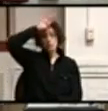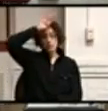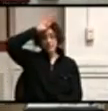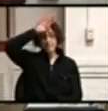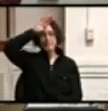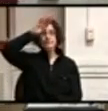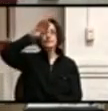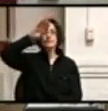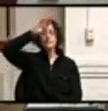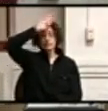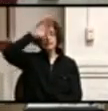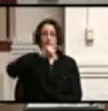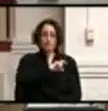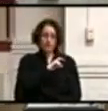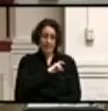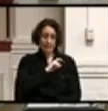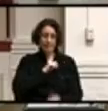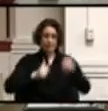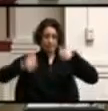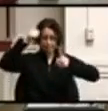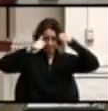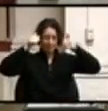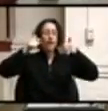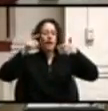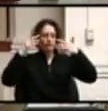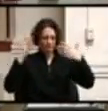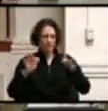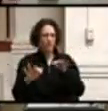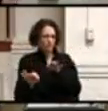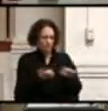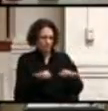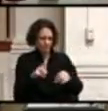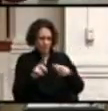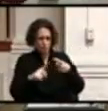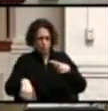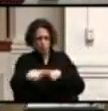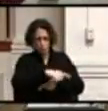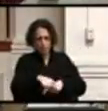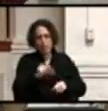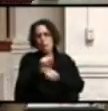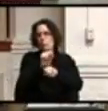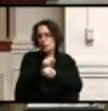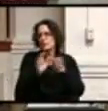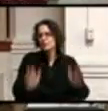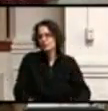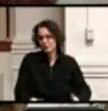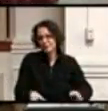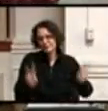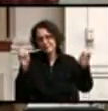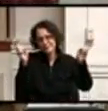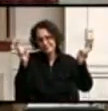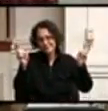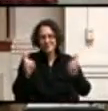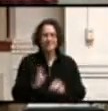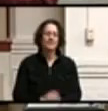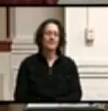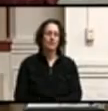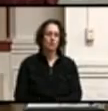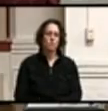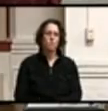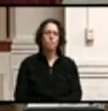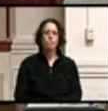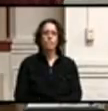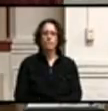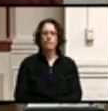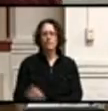come back to us with ideas. And every project that I do ends up with a really good idea, and one that came on this one is to have an overhead door at the